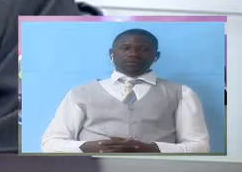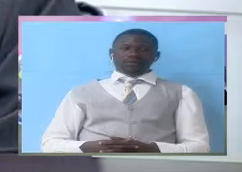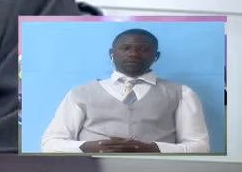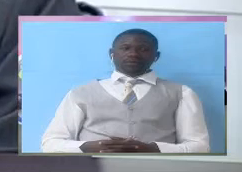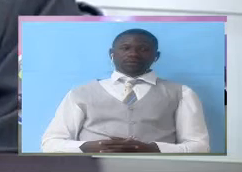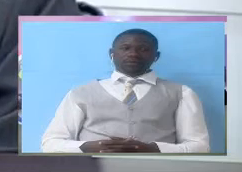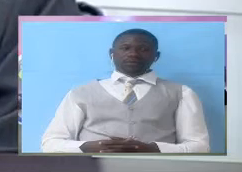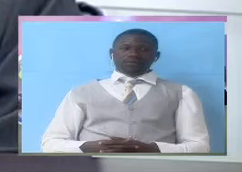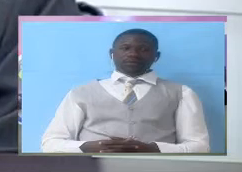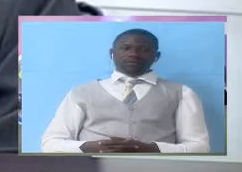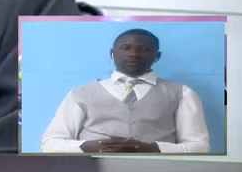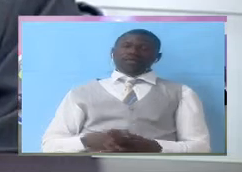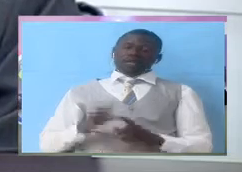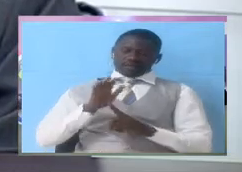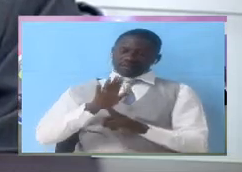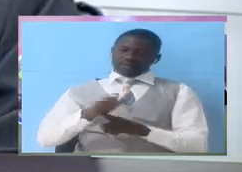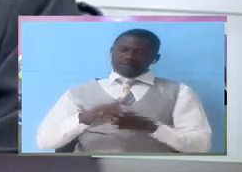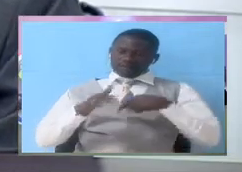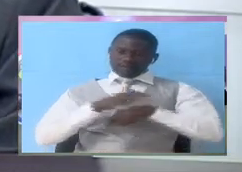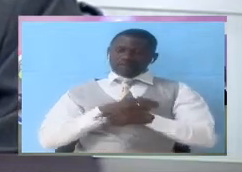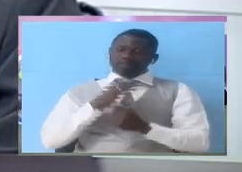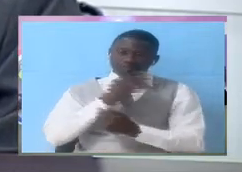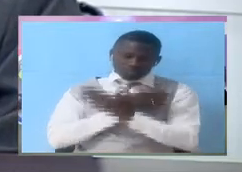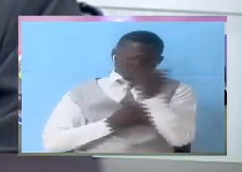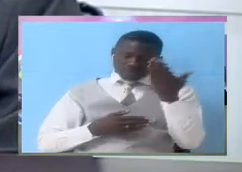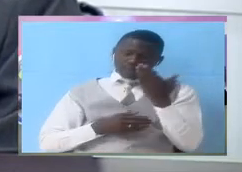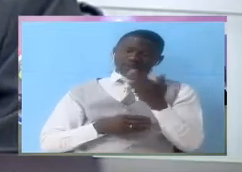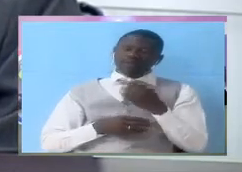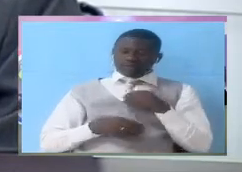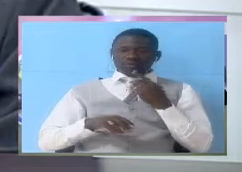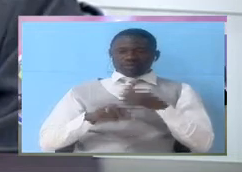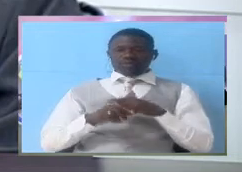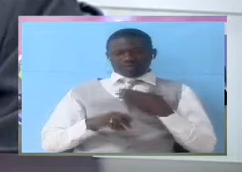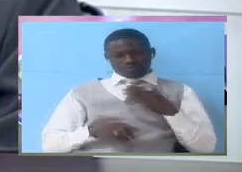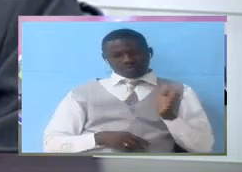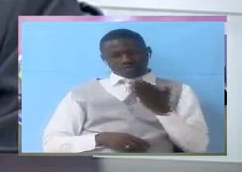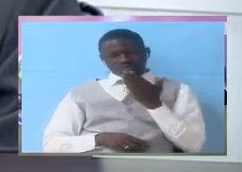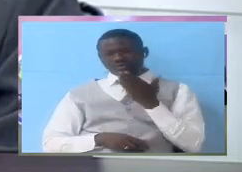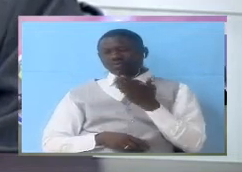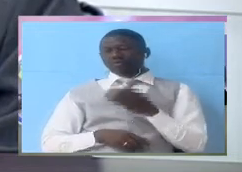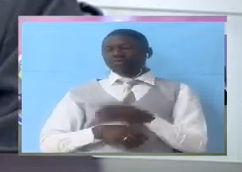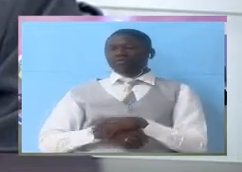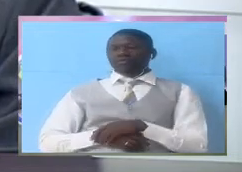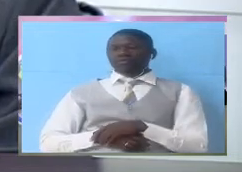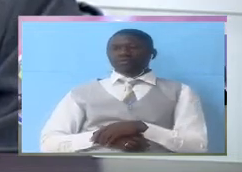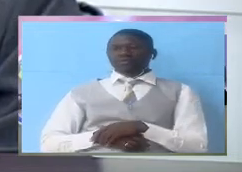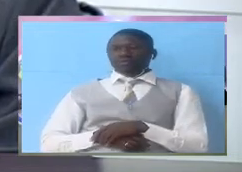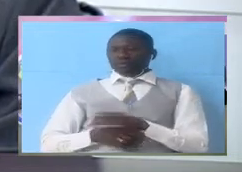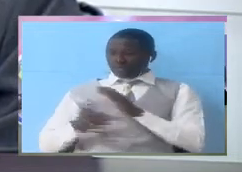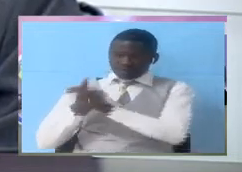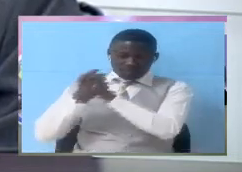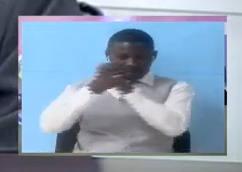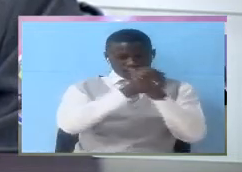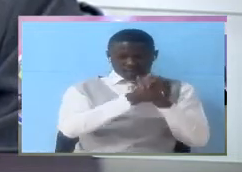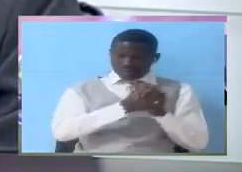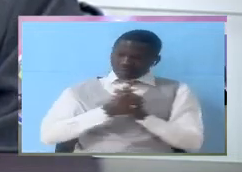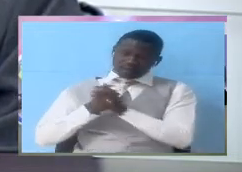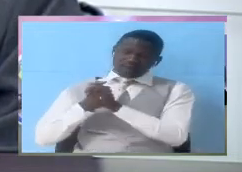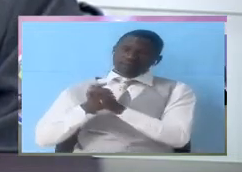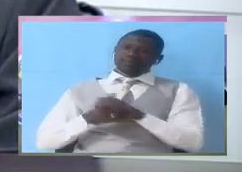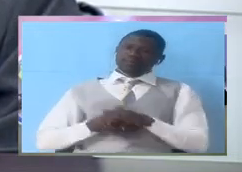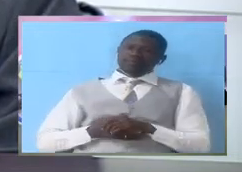In the mornings when I once in a while I would go subay lego legit na de dem greet them gis